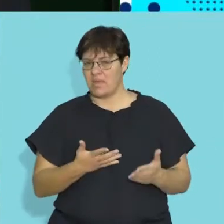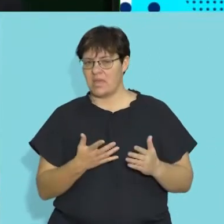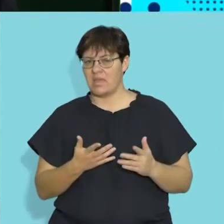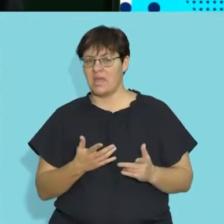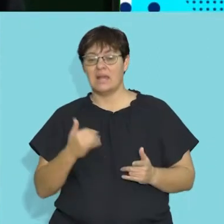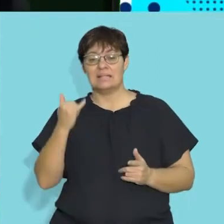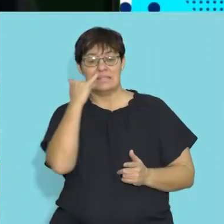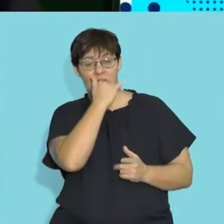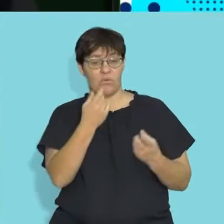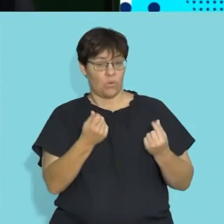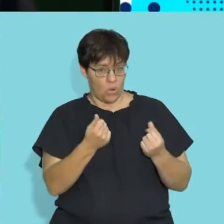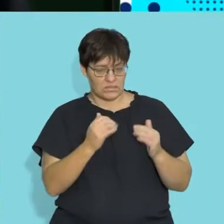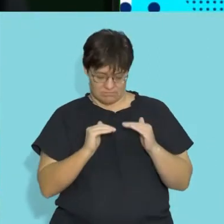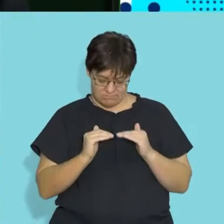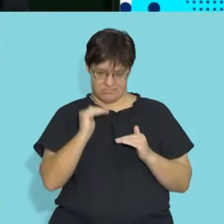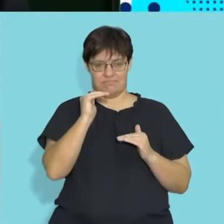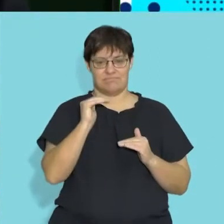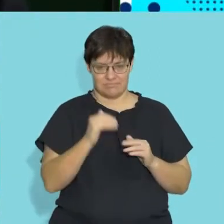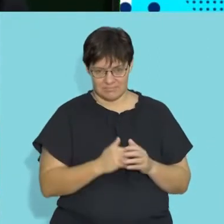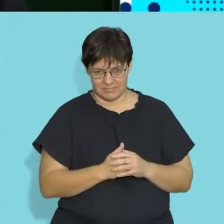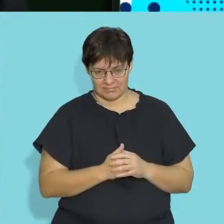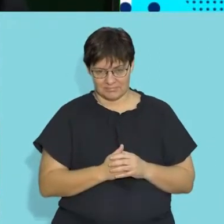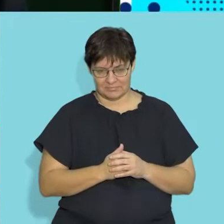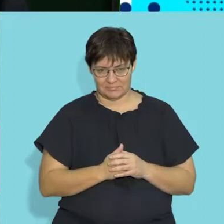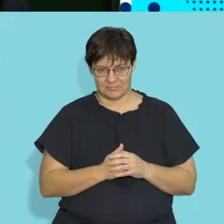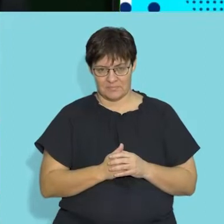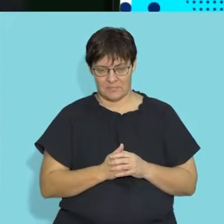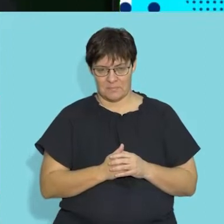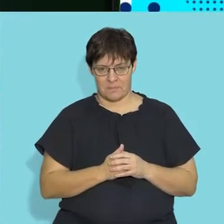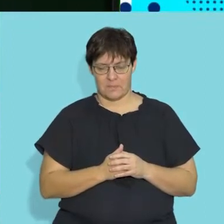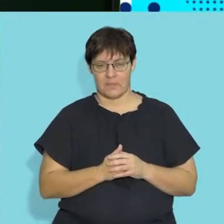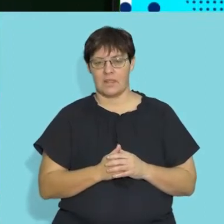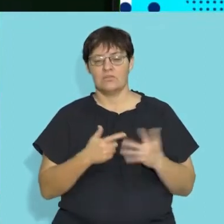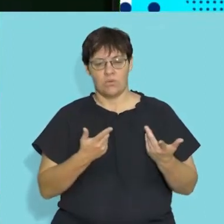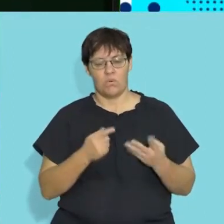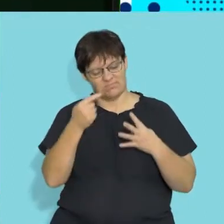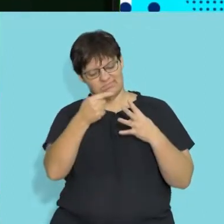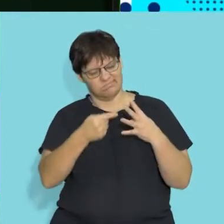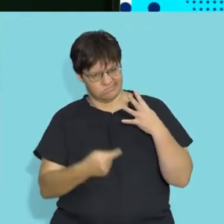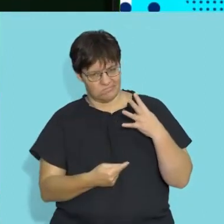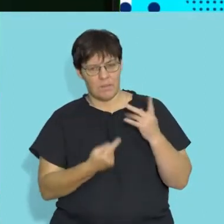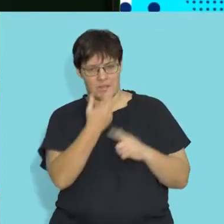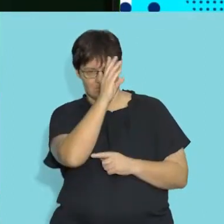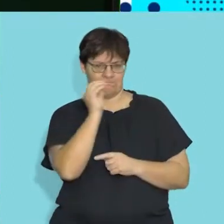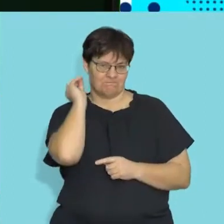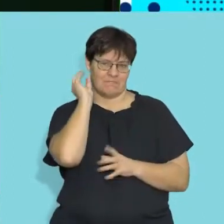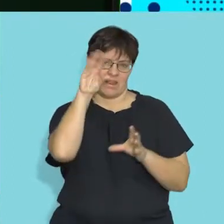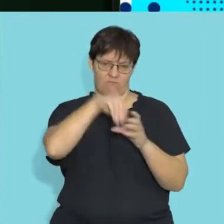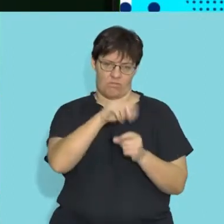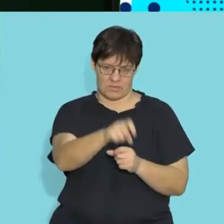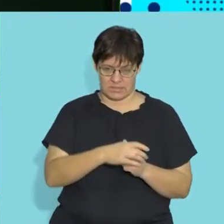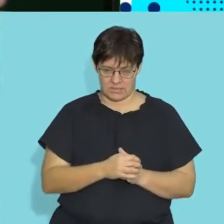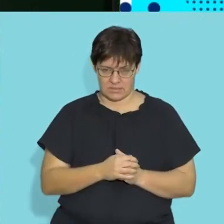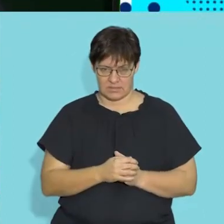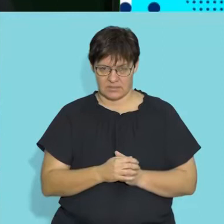increase in the price of calls, right? So all of this must be taken into consideration when